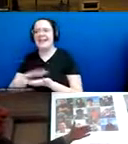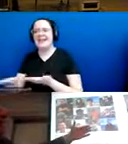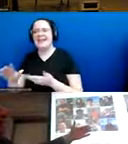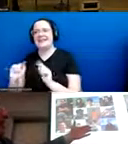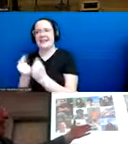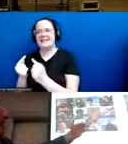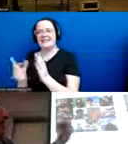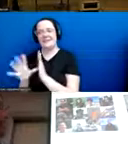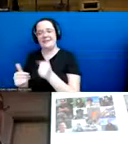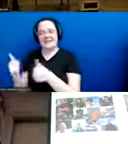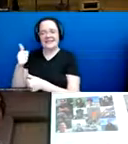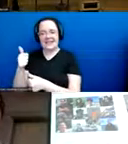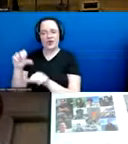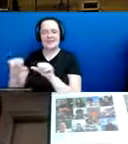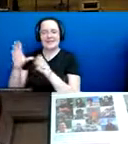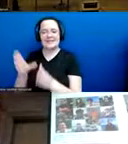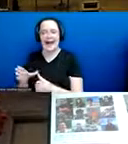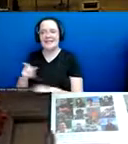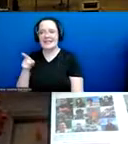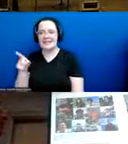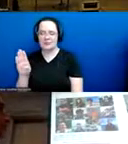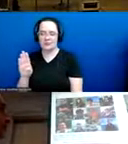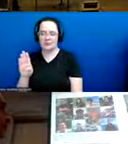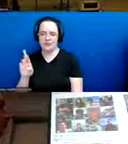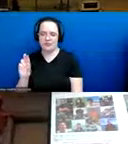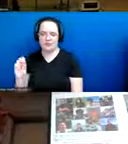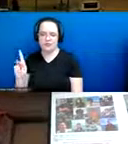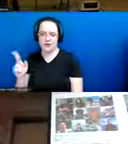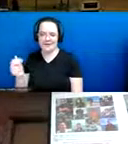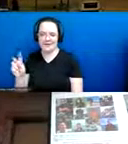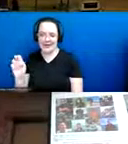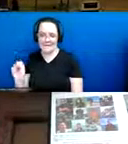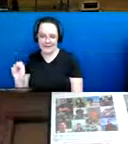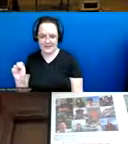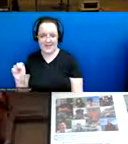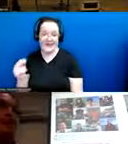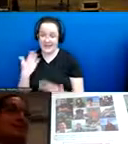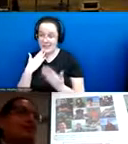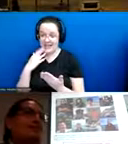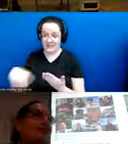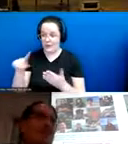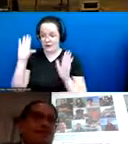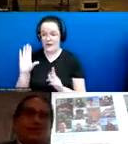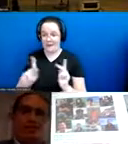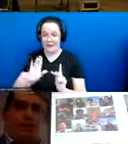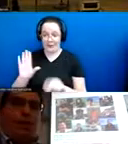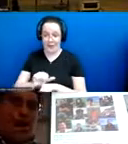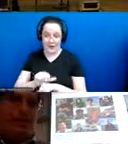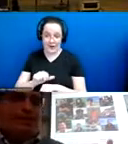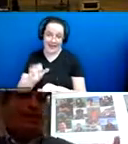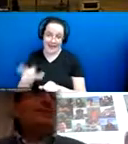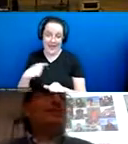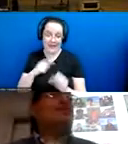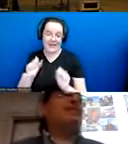working on the Brookhaven site. And then, it is through the work of all these great people that then we can do all these things, right? So